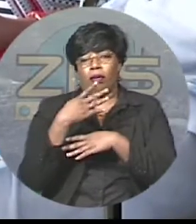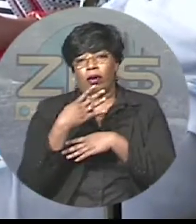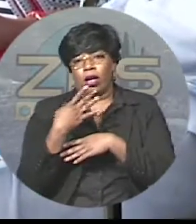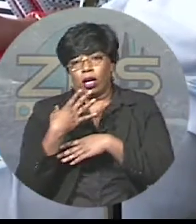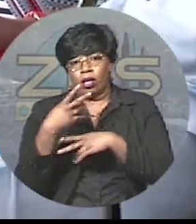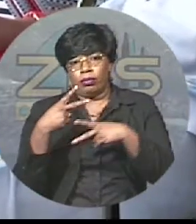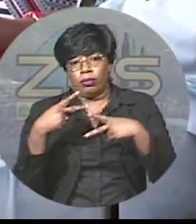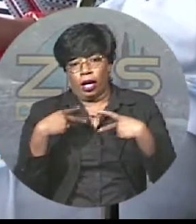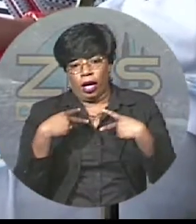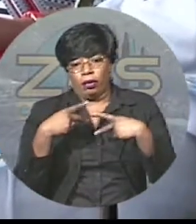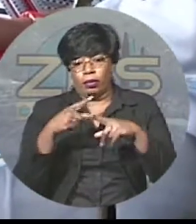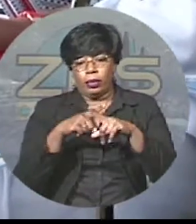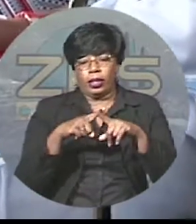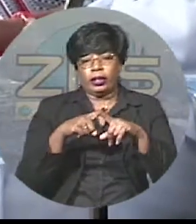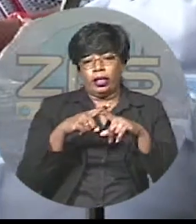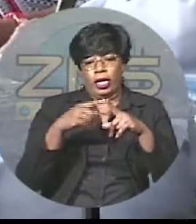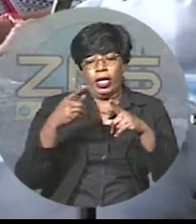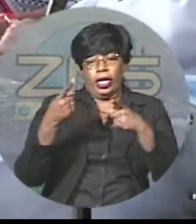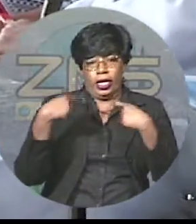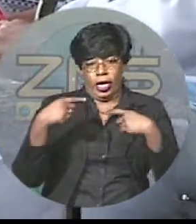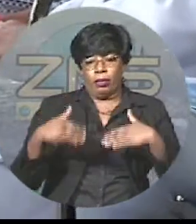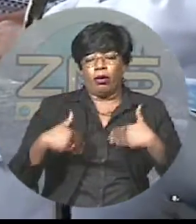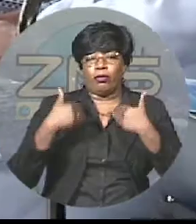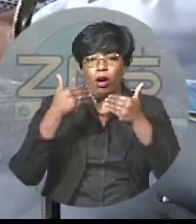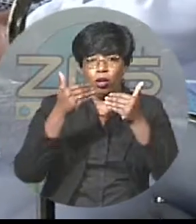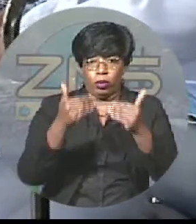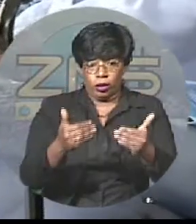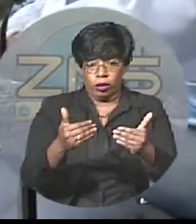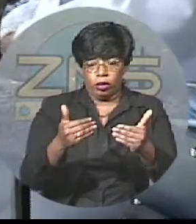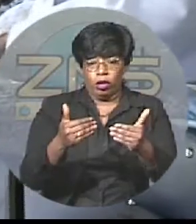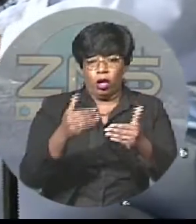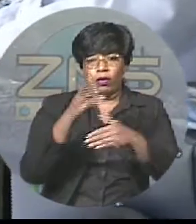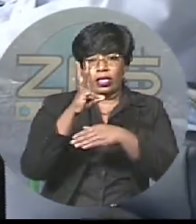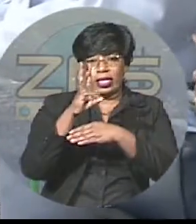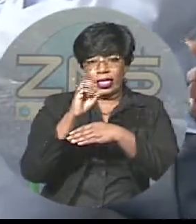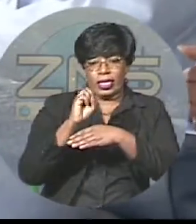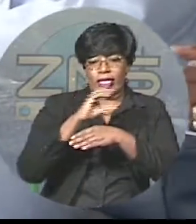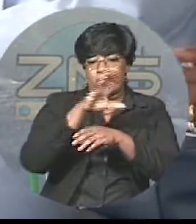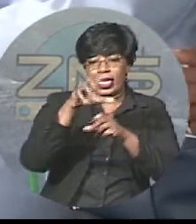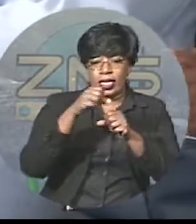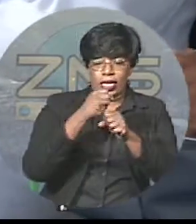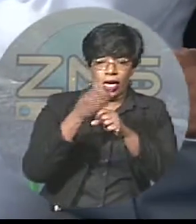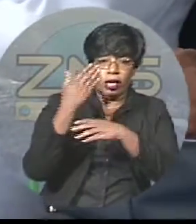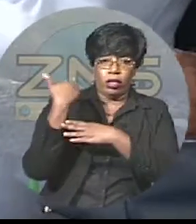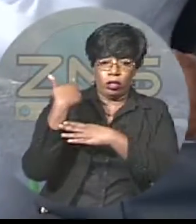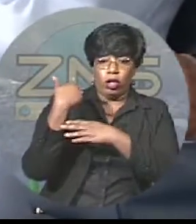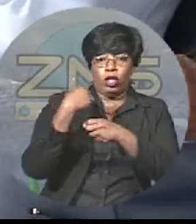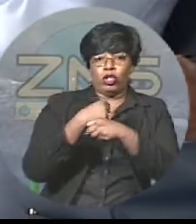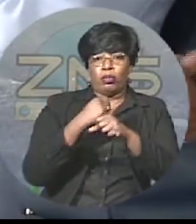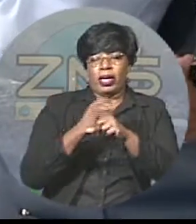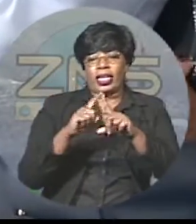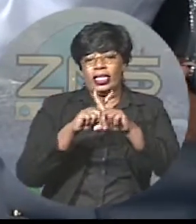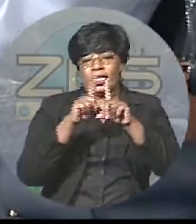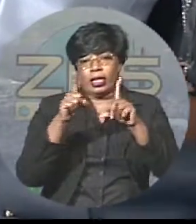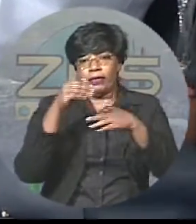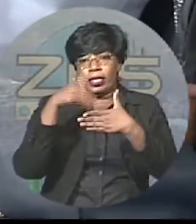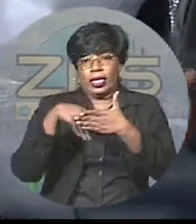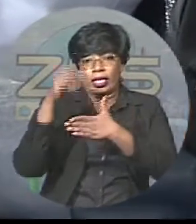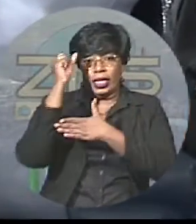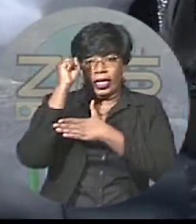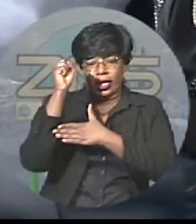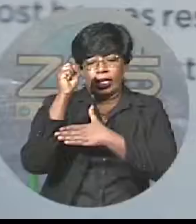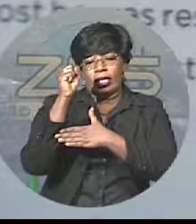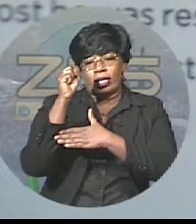facing. But he stepped forward boldly over 60 odd years ago to make a difference in his community of